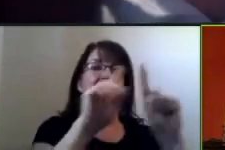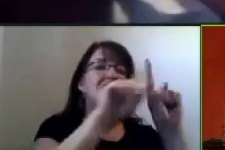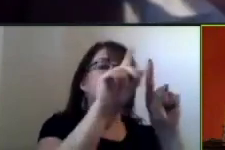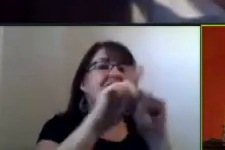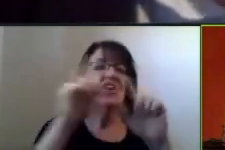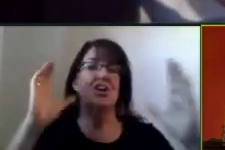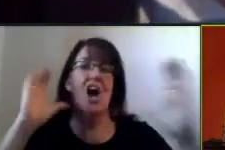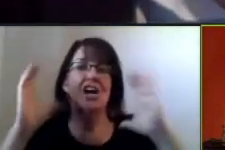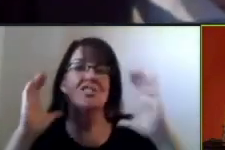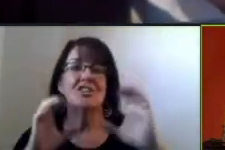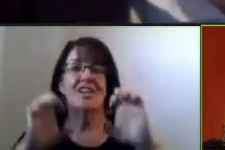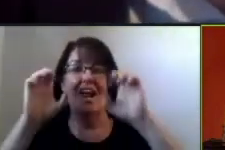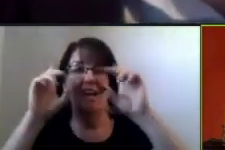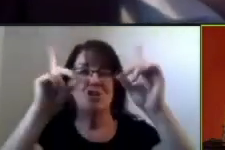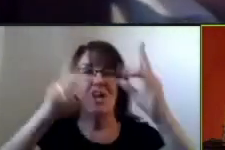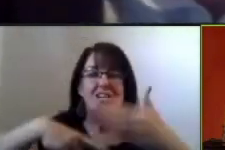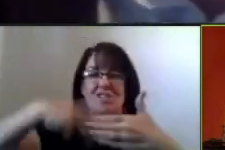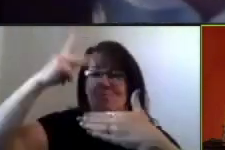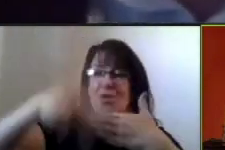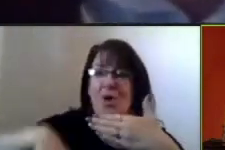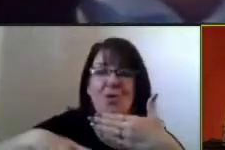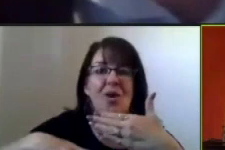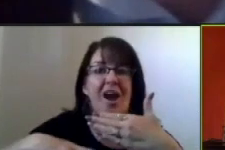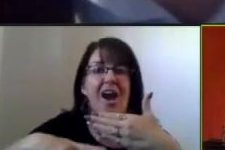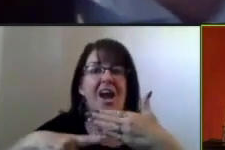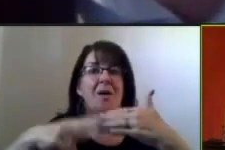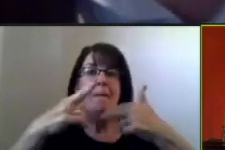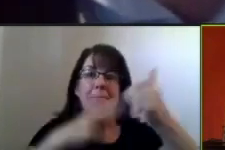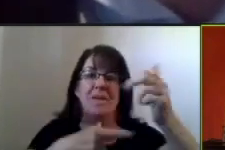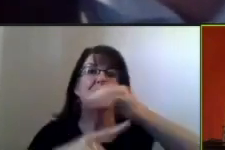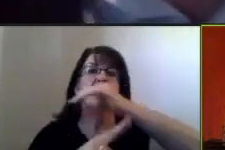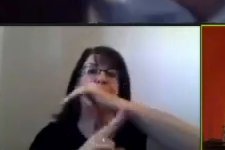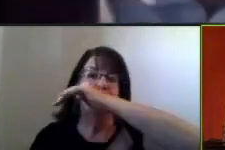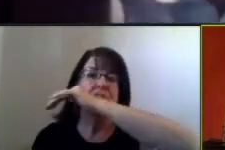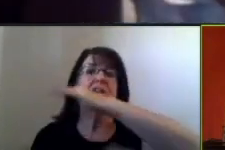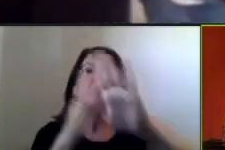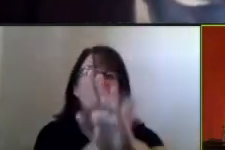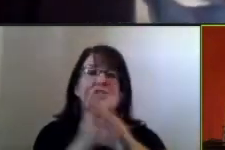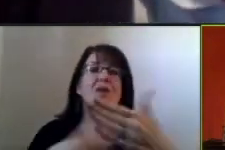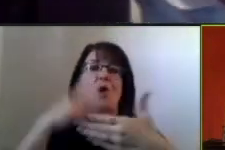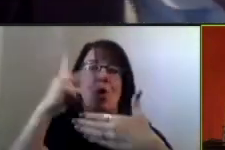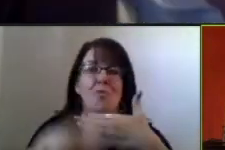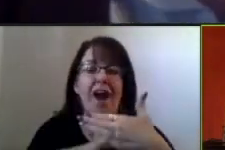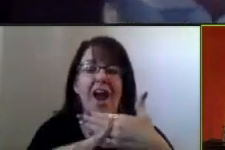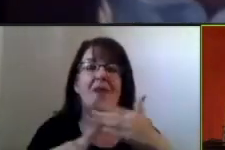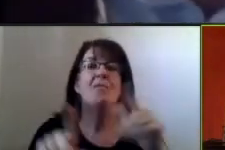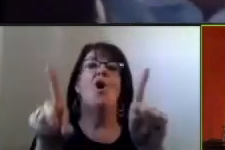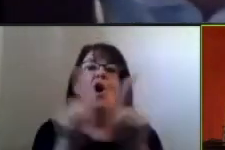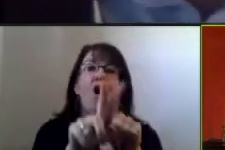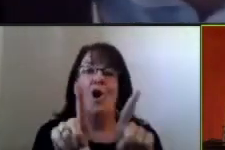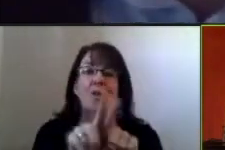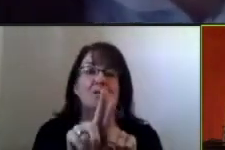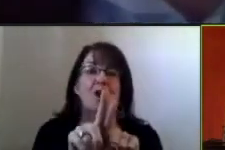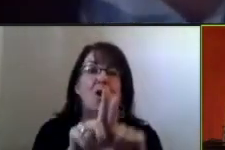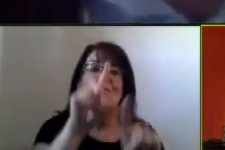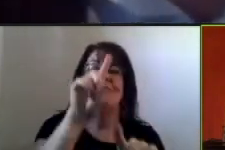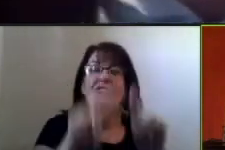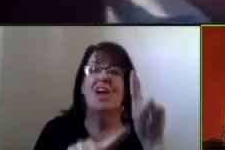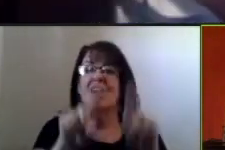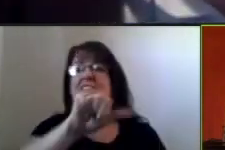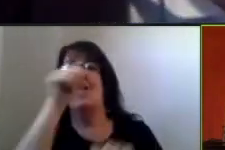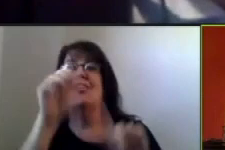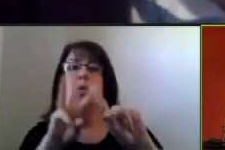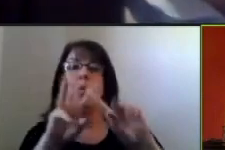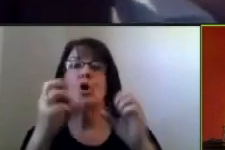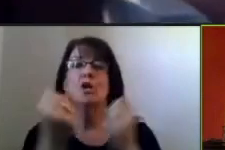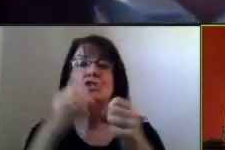concerts, educational programming like our Building Bridges to Music program, and as well as various other workshops within